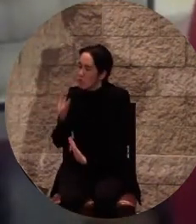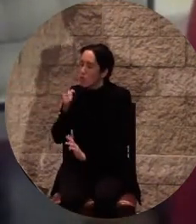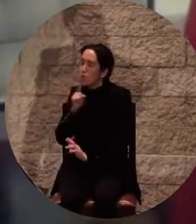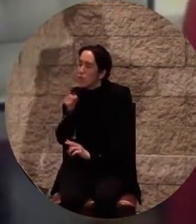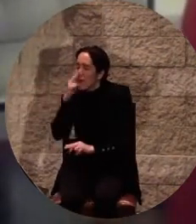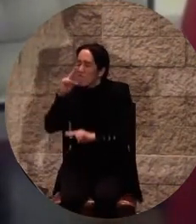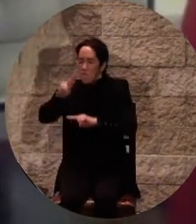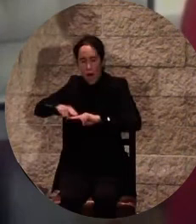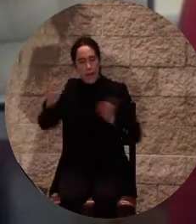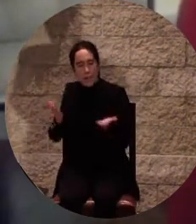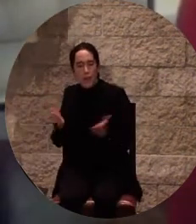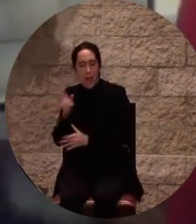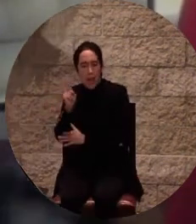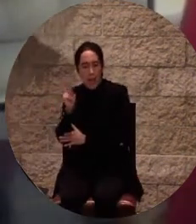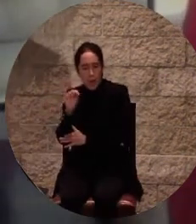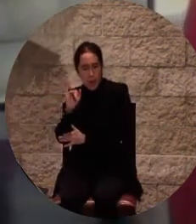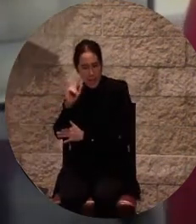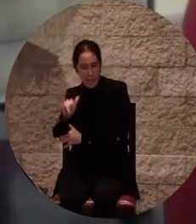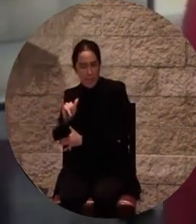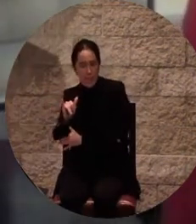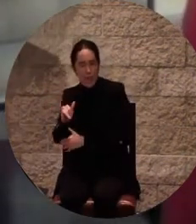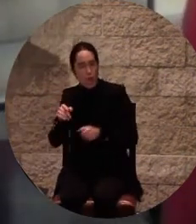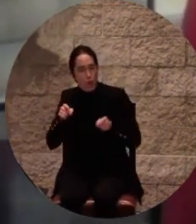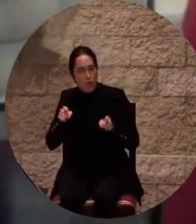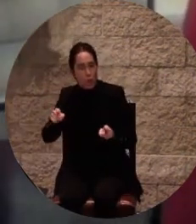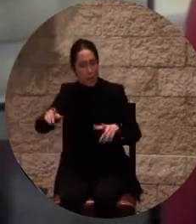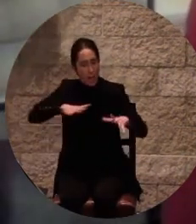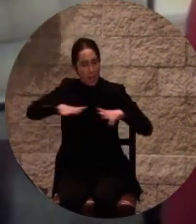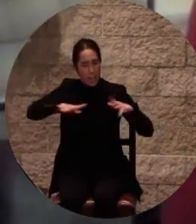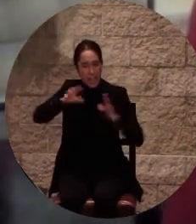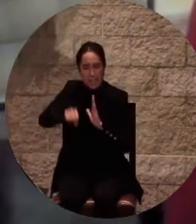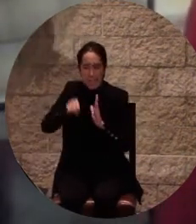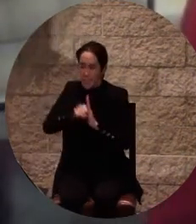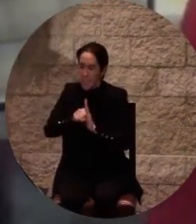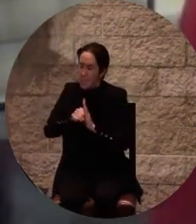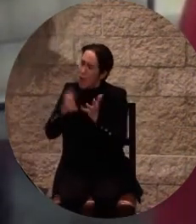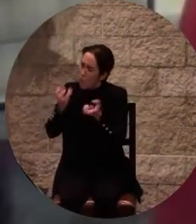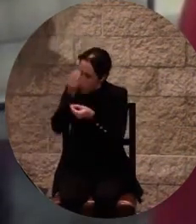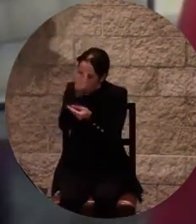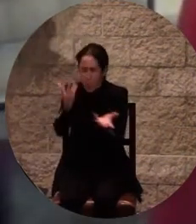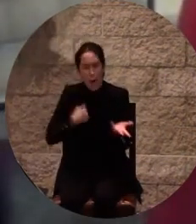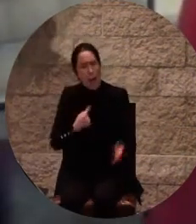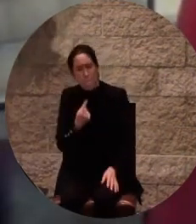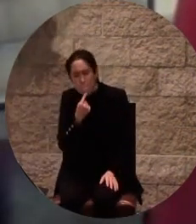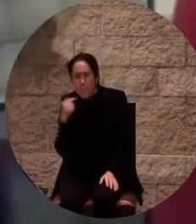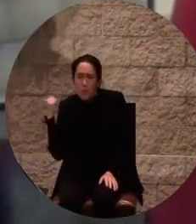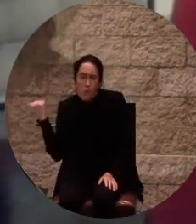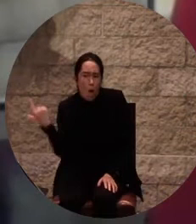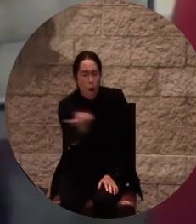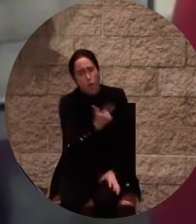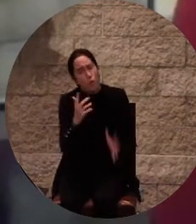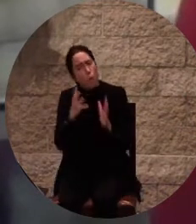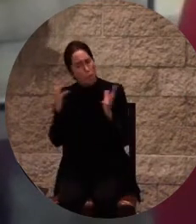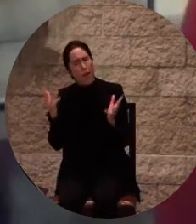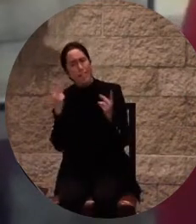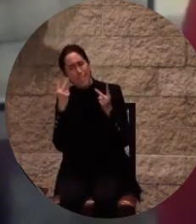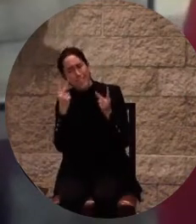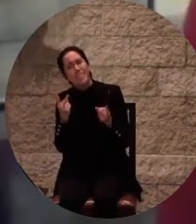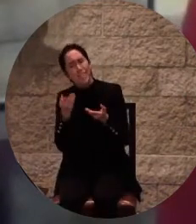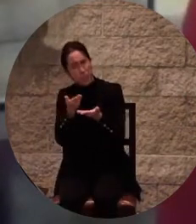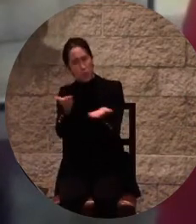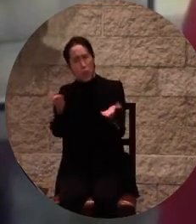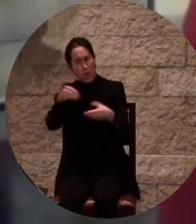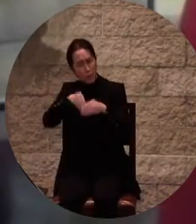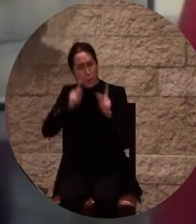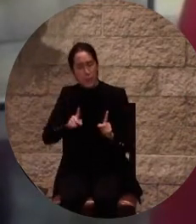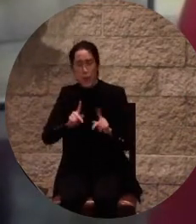the holiday season. I would say this, I miss you all so much, seeing you in person, but I'm also really